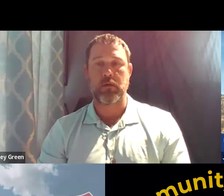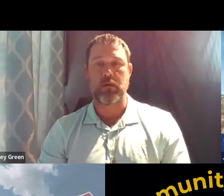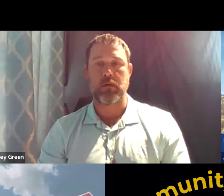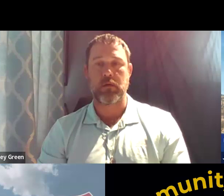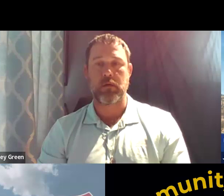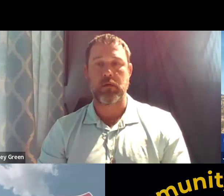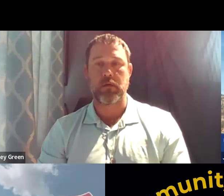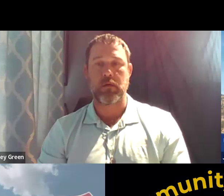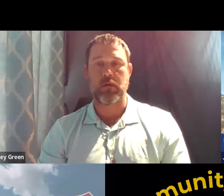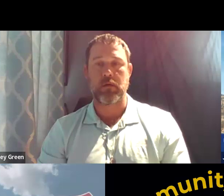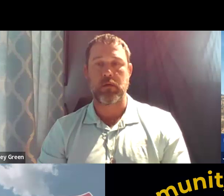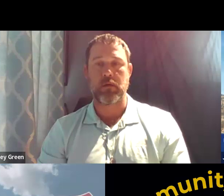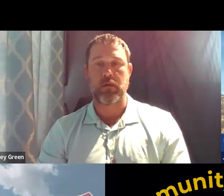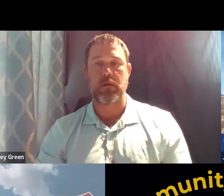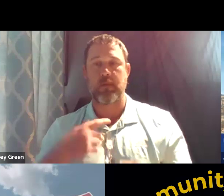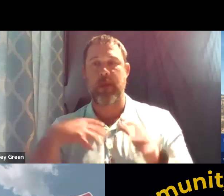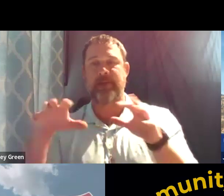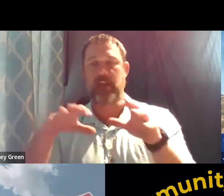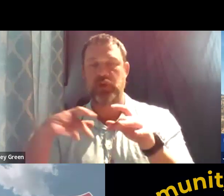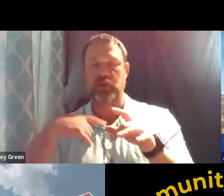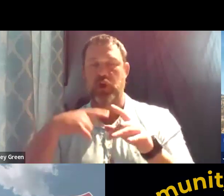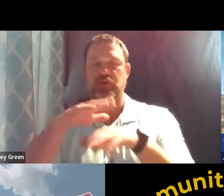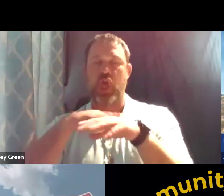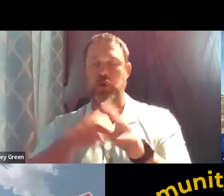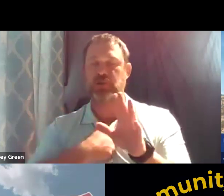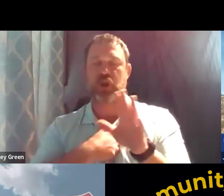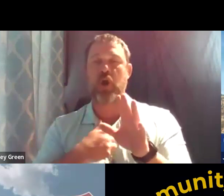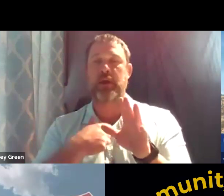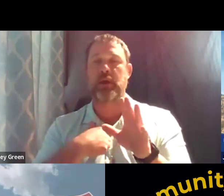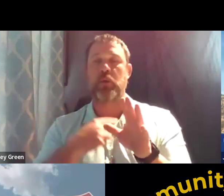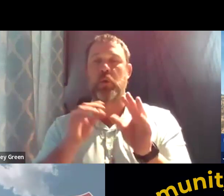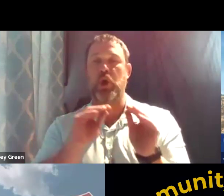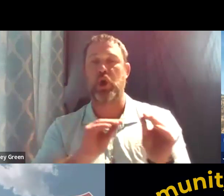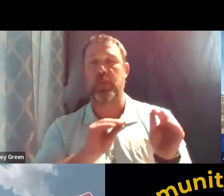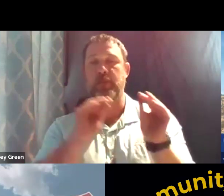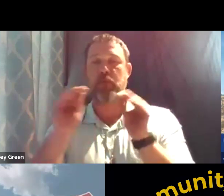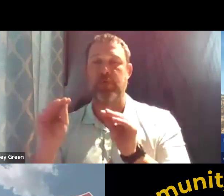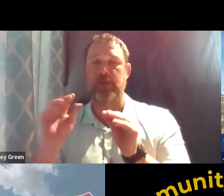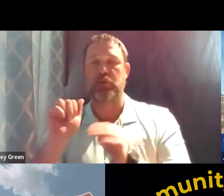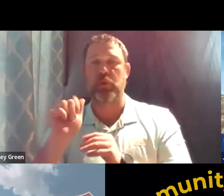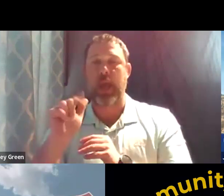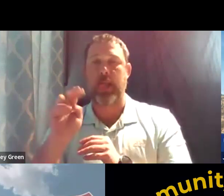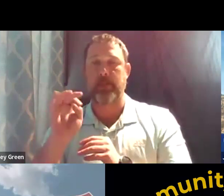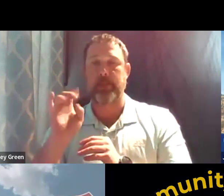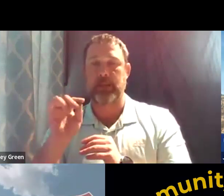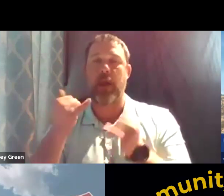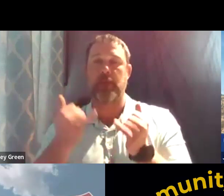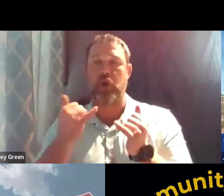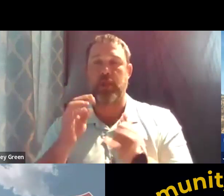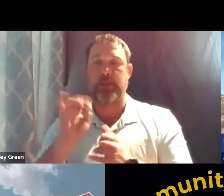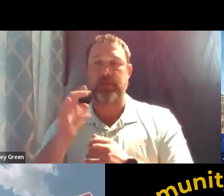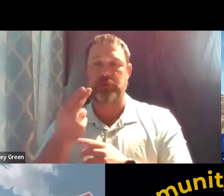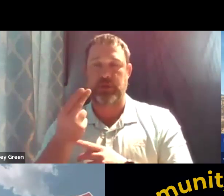and I'm a quadriplegic, so my finger's slow. We are moving to Alameda. I'm in Michigan, in